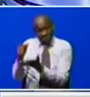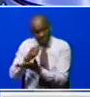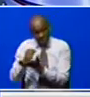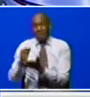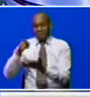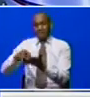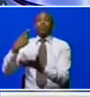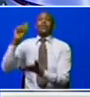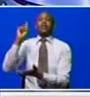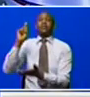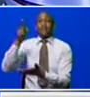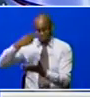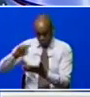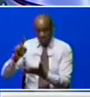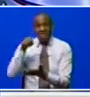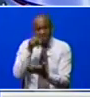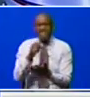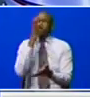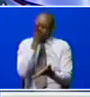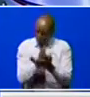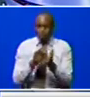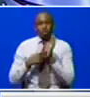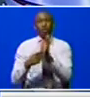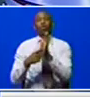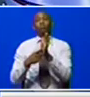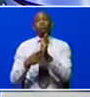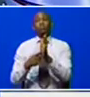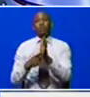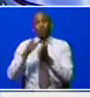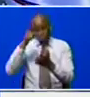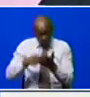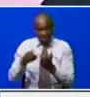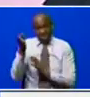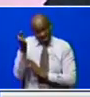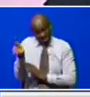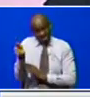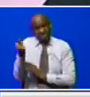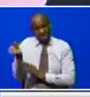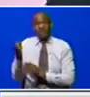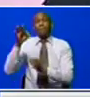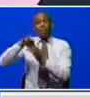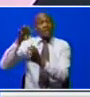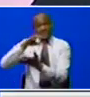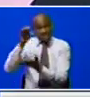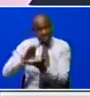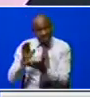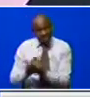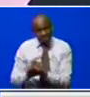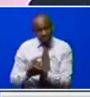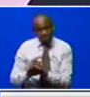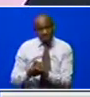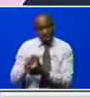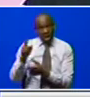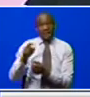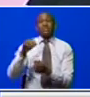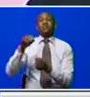Because the scan is true impression. Is the true impression yeah. of what is in the polling center mm-hmm. Or the